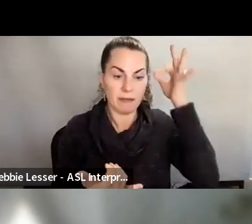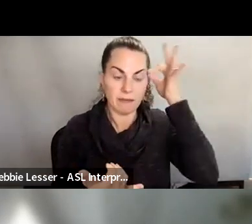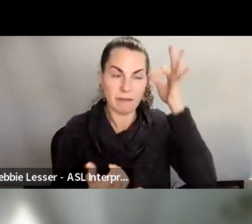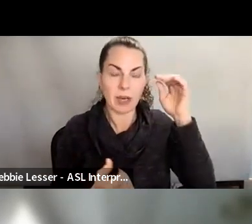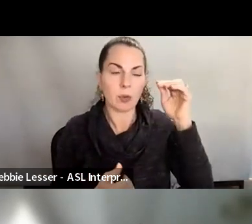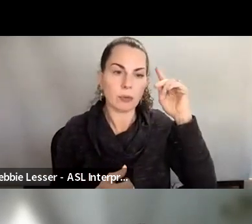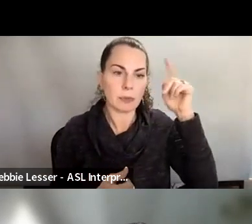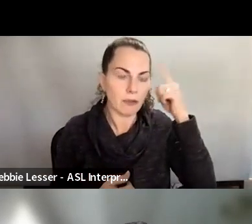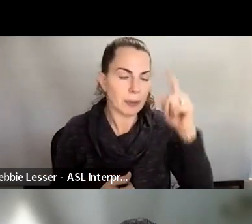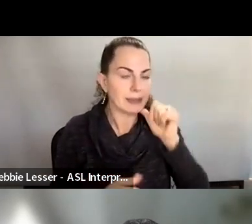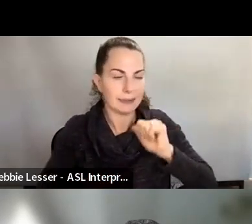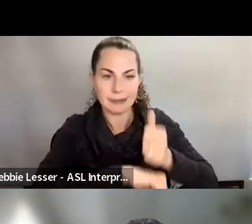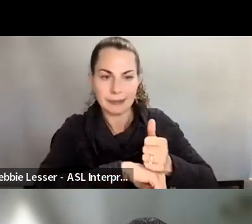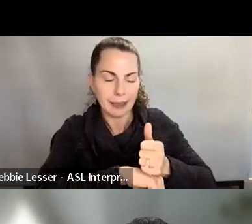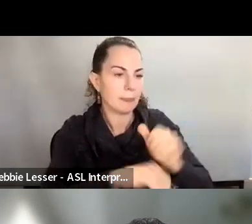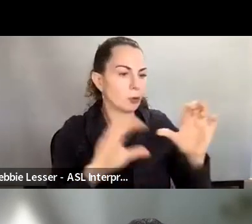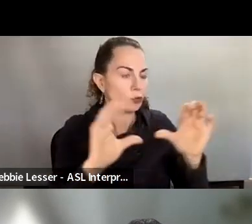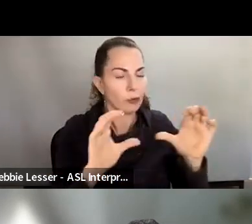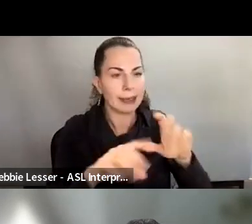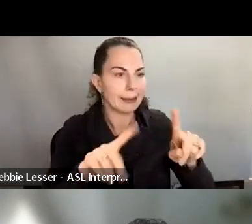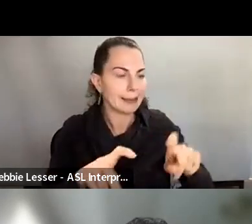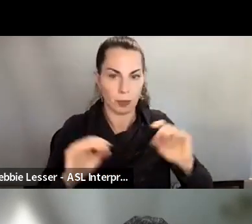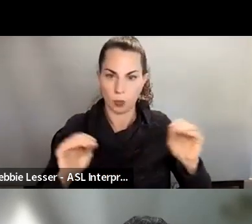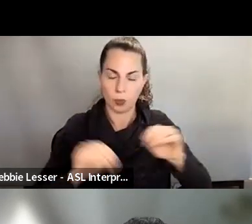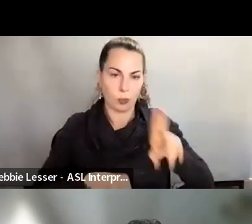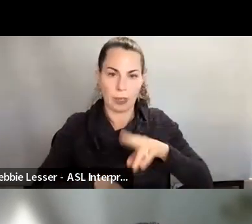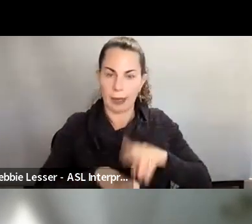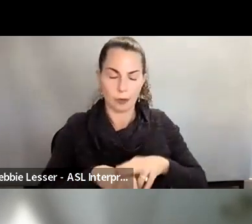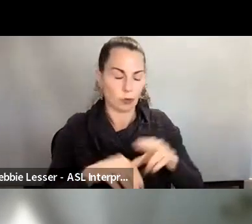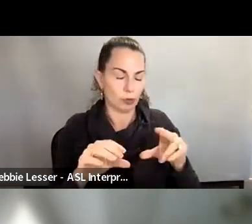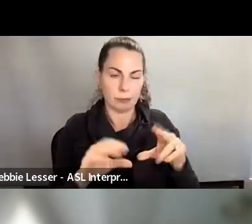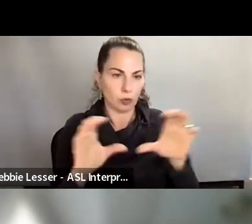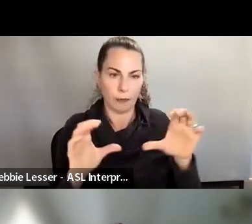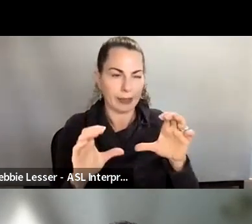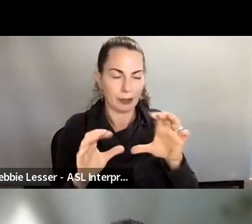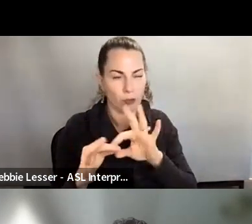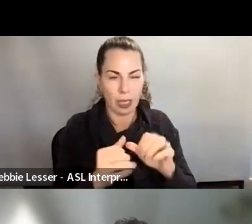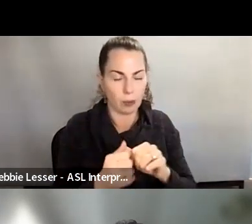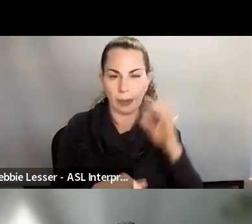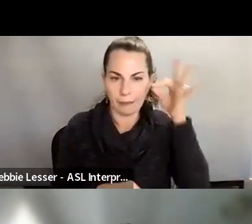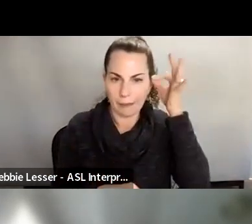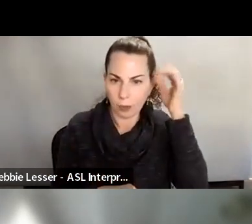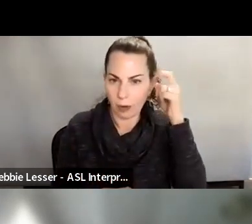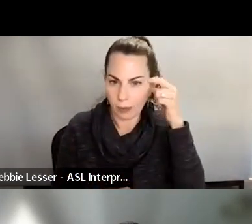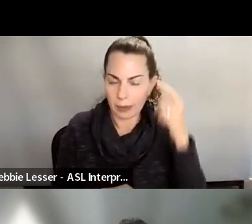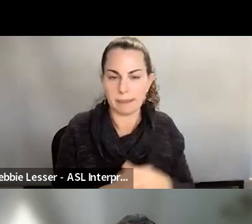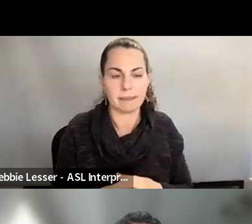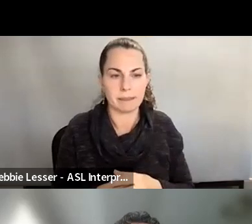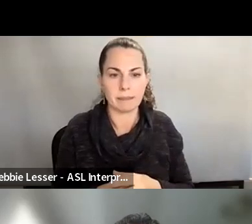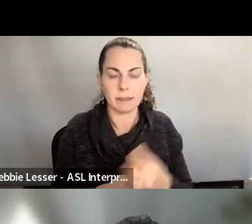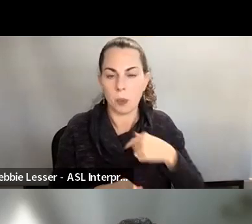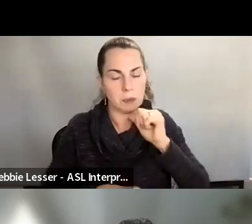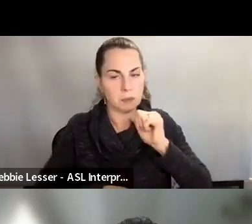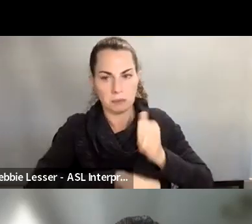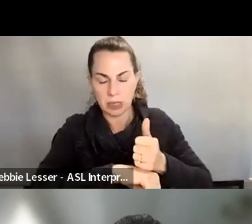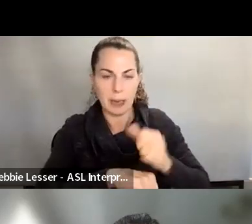sets the certification test, right? There's no national certification that is put out by the federal government. So we don't set either the score you have to